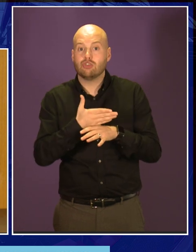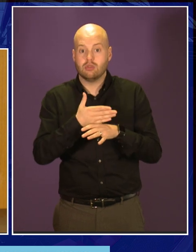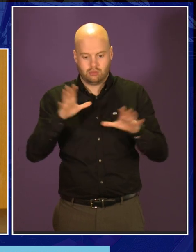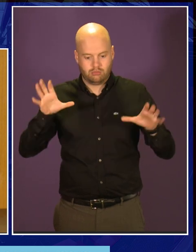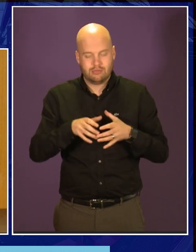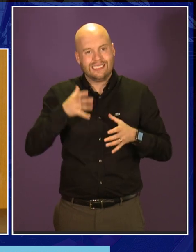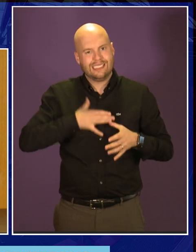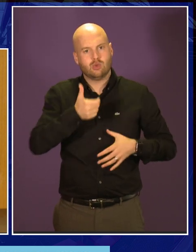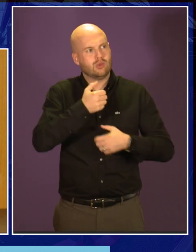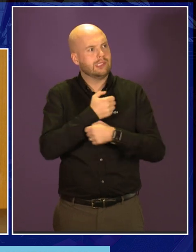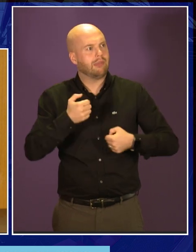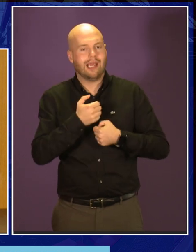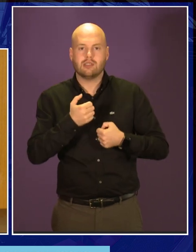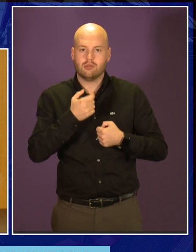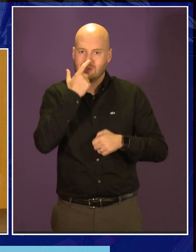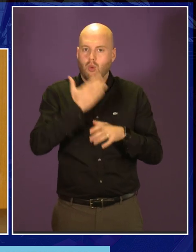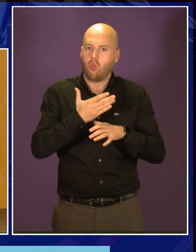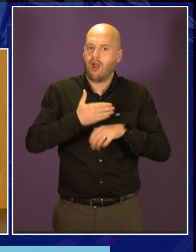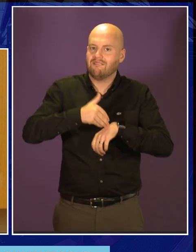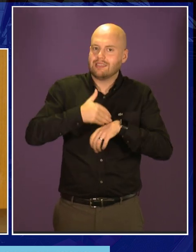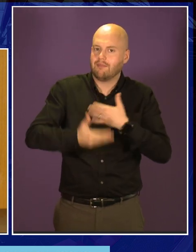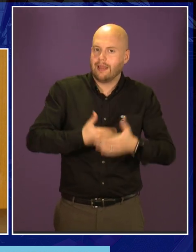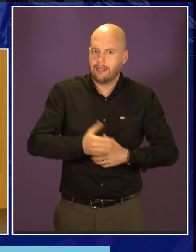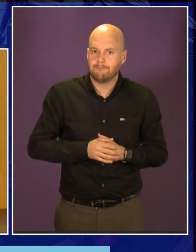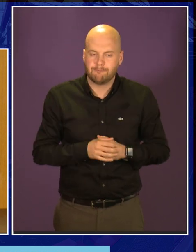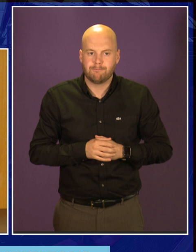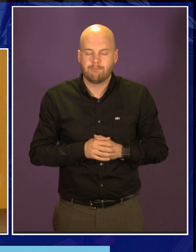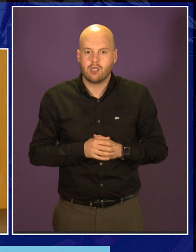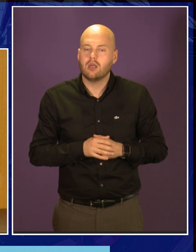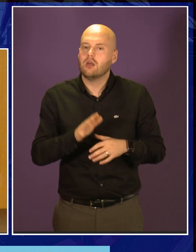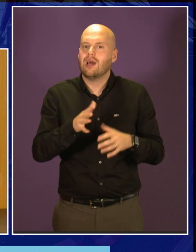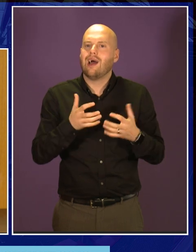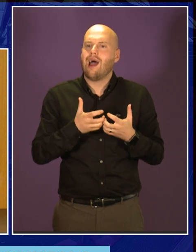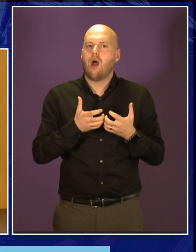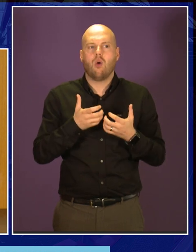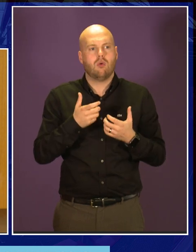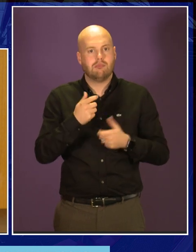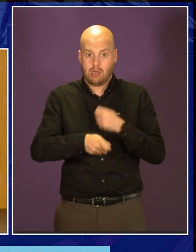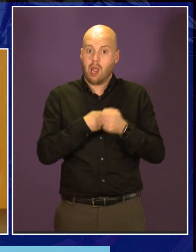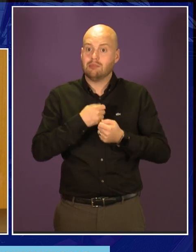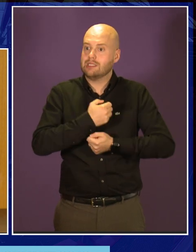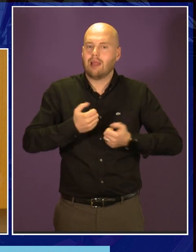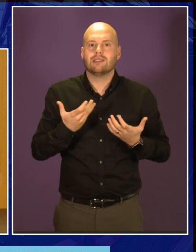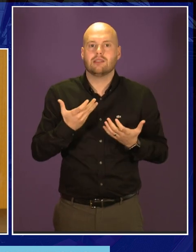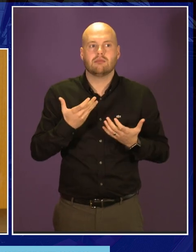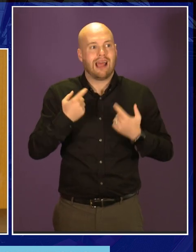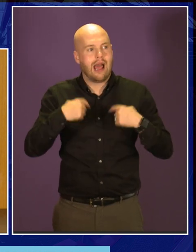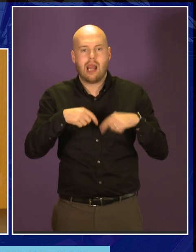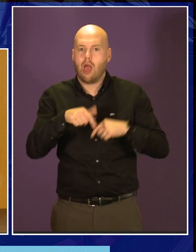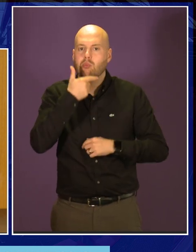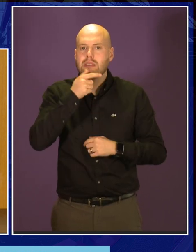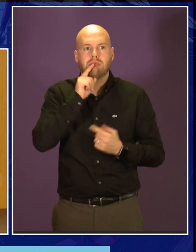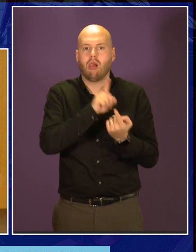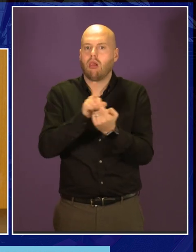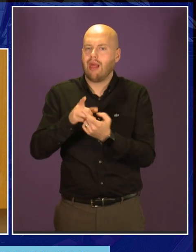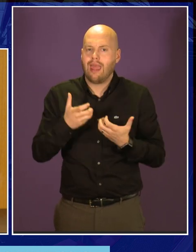find themselves. An example of this would be, how can we institutionalize open space that enables person-to-person connections? How do we